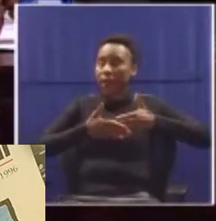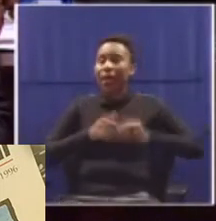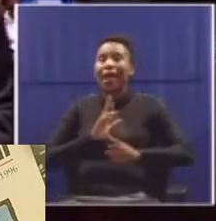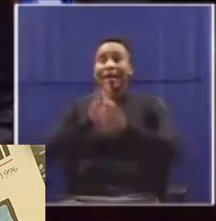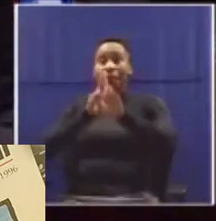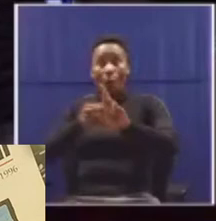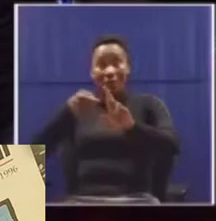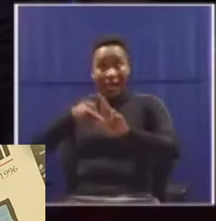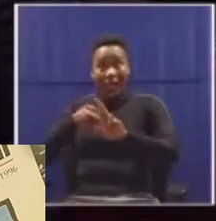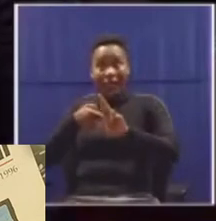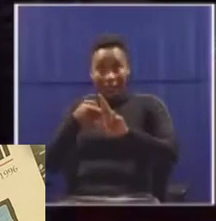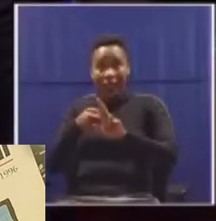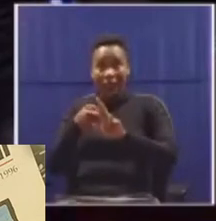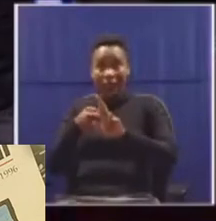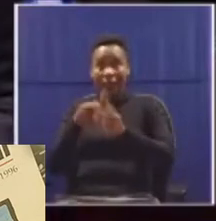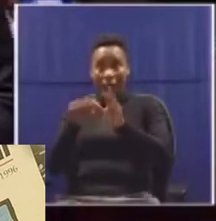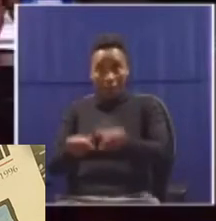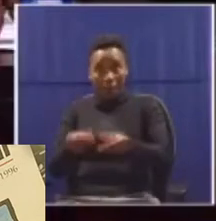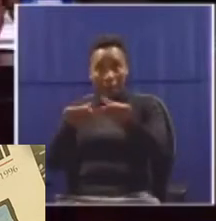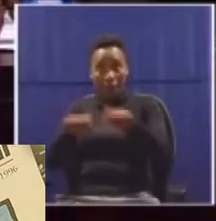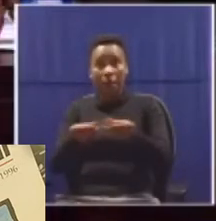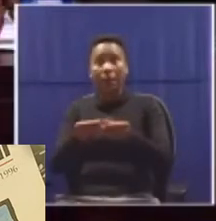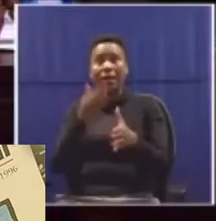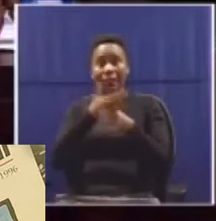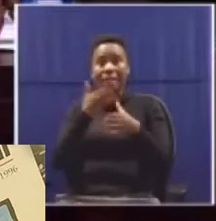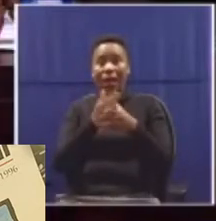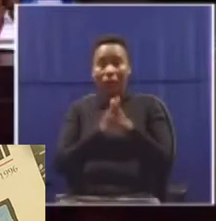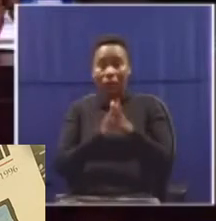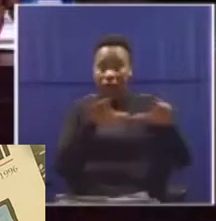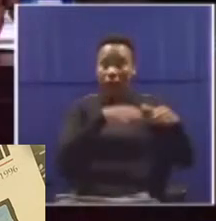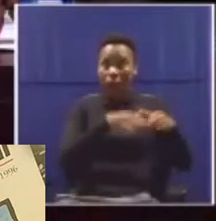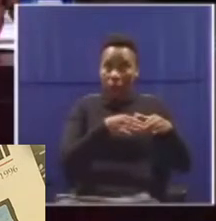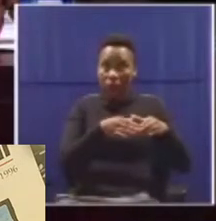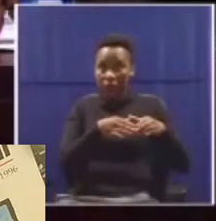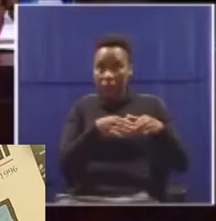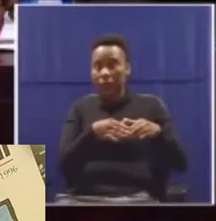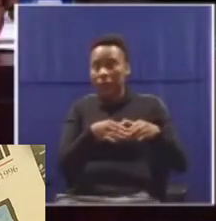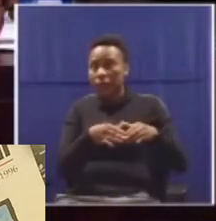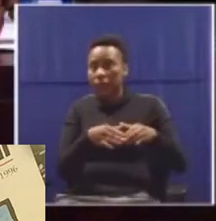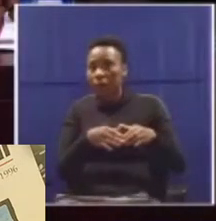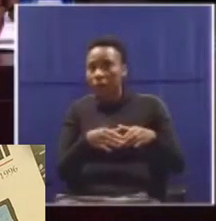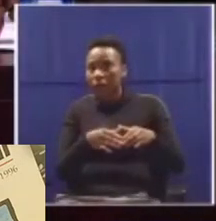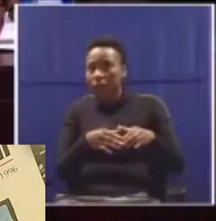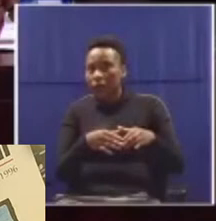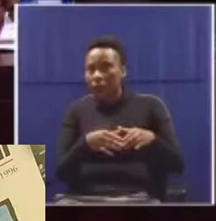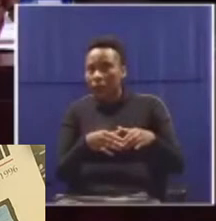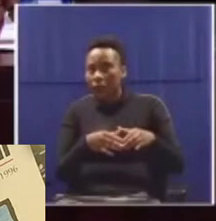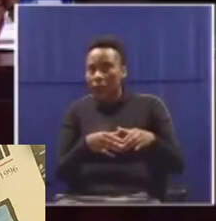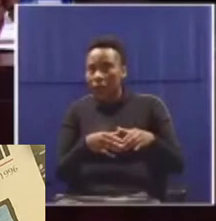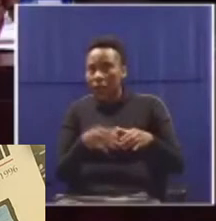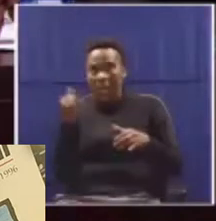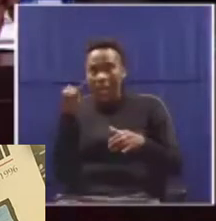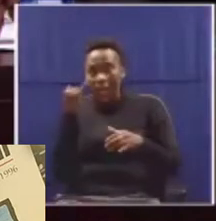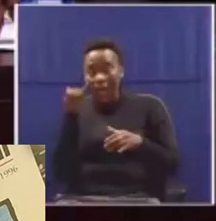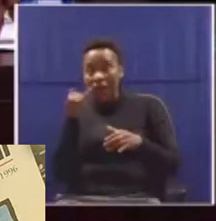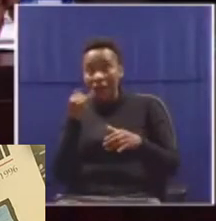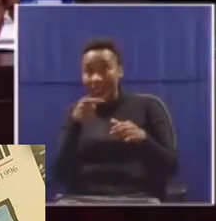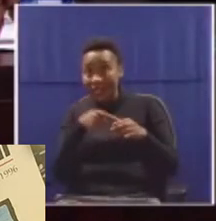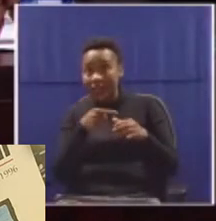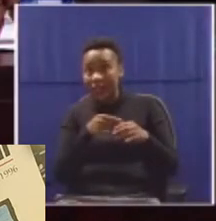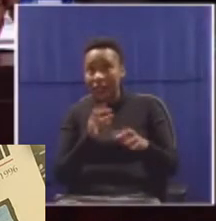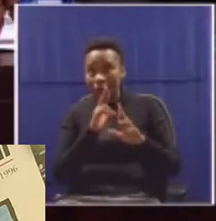report of which will be referred to the task force October 2025 plenary meeting if one reads the press release